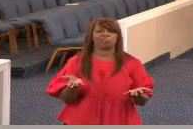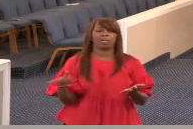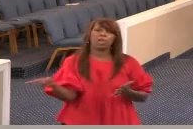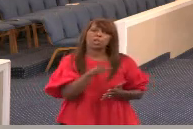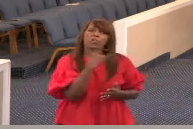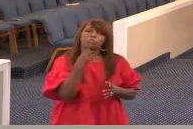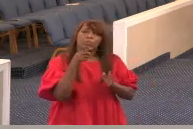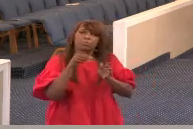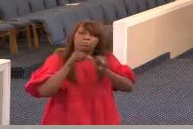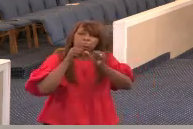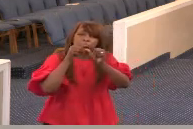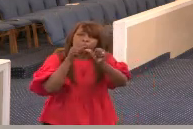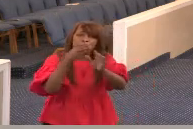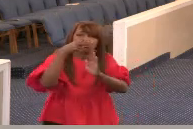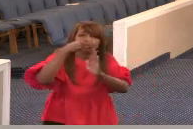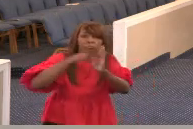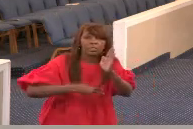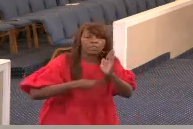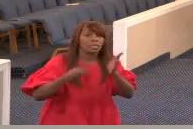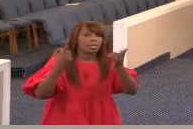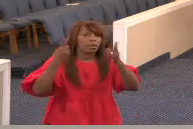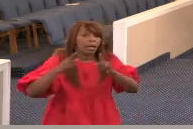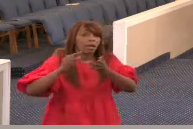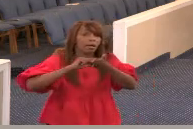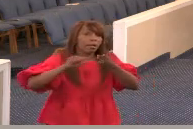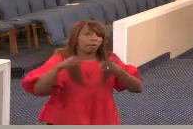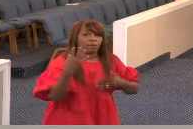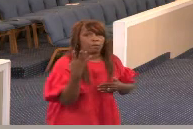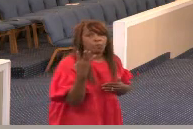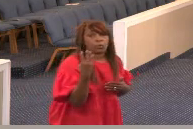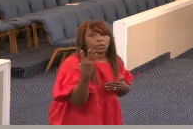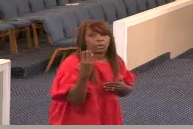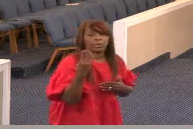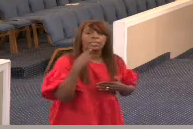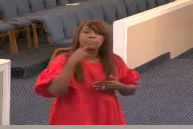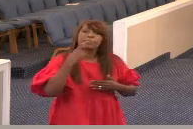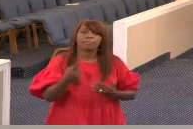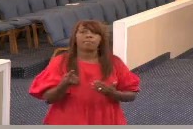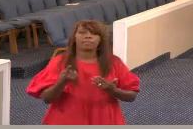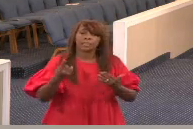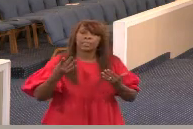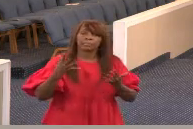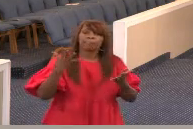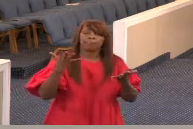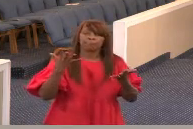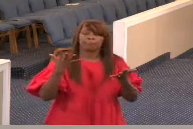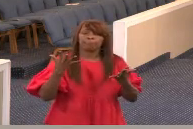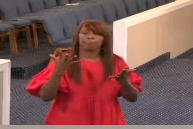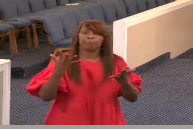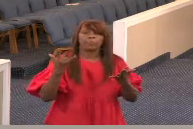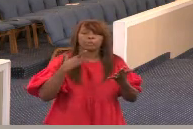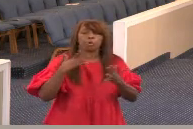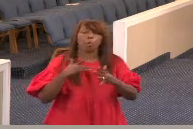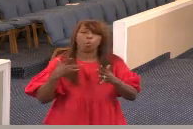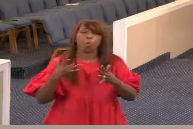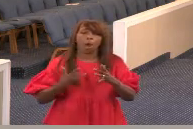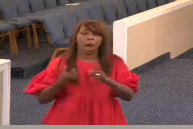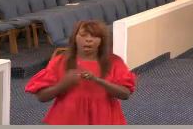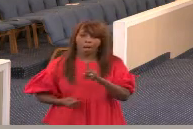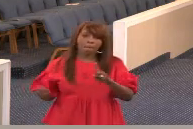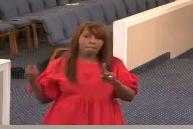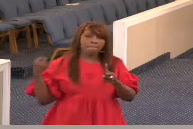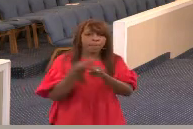keep reading, and you'll find by verse 14, it says, but not long after, there arose against it